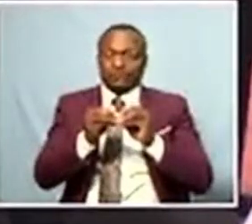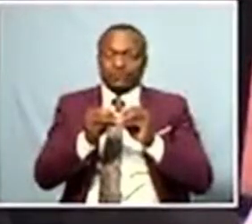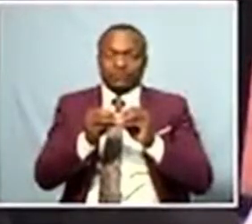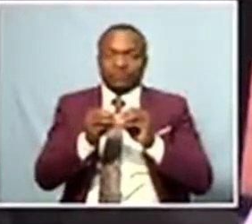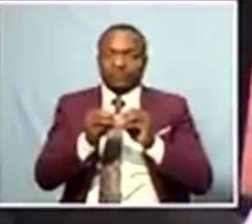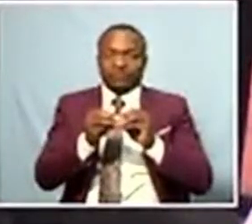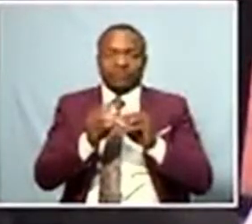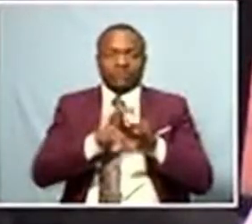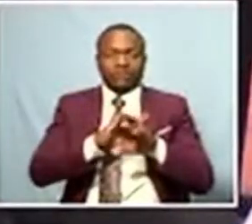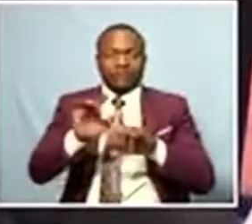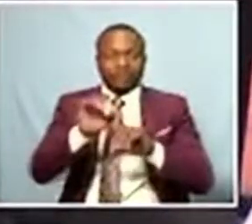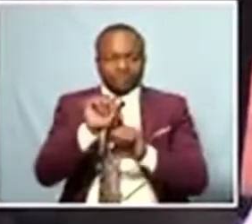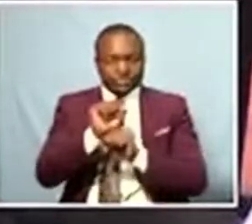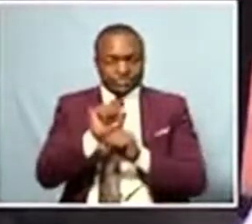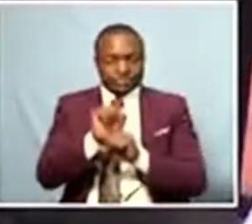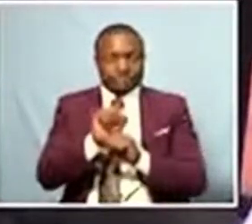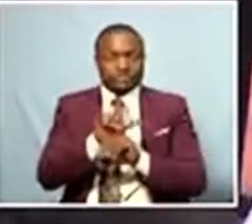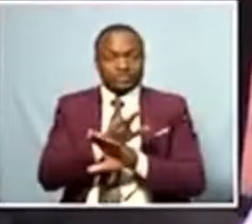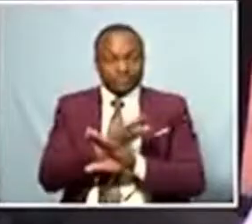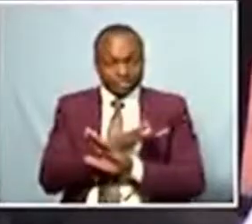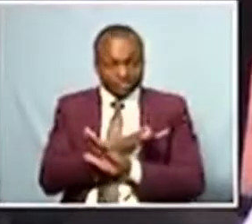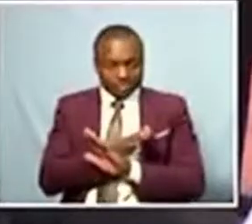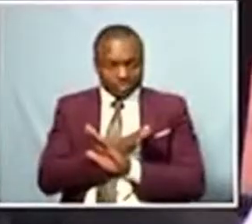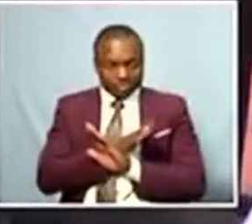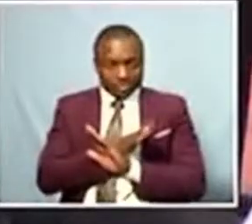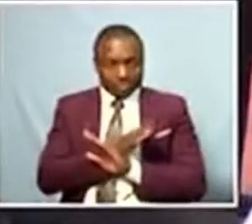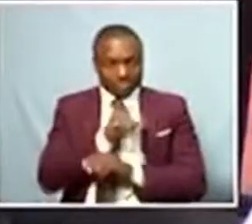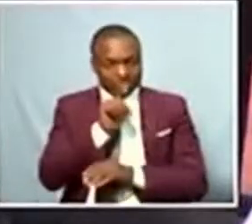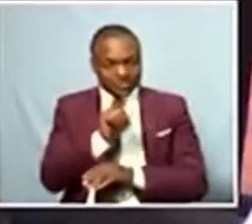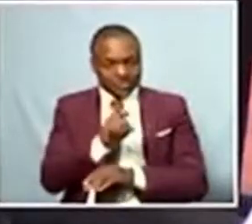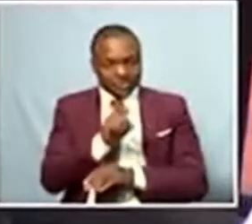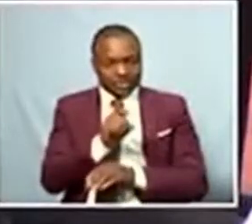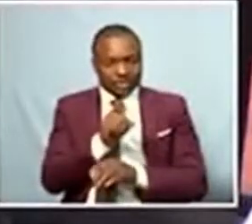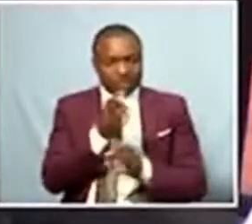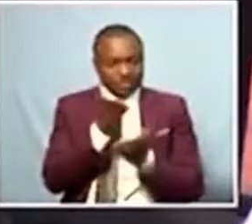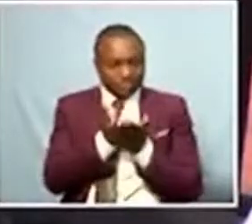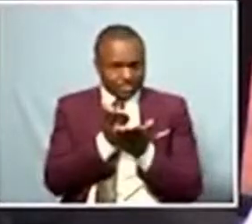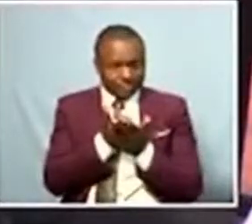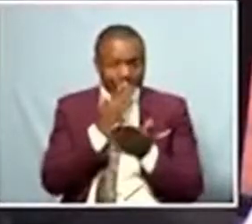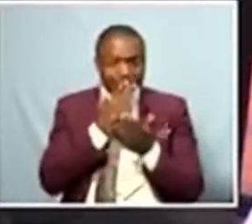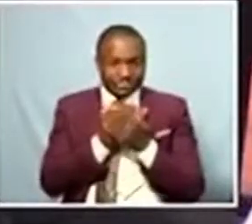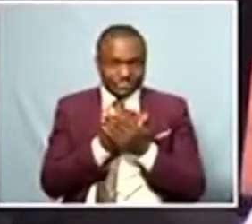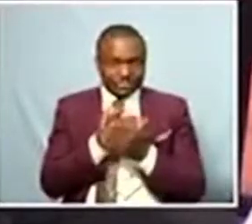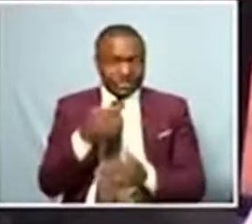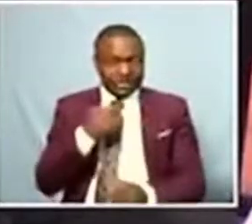that provision ideal? Especially that I know that